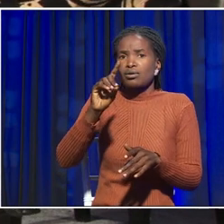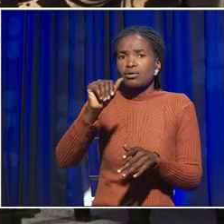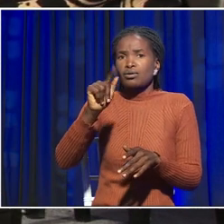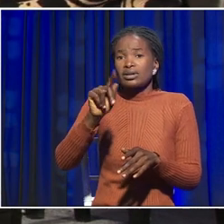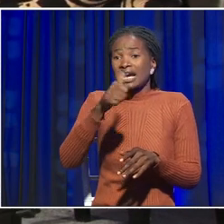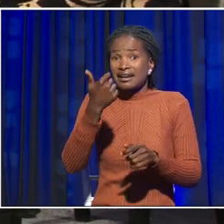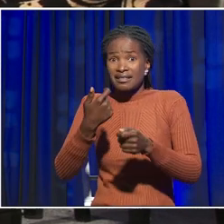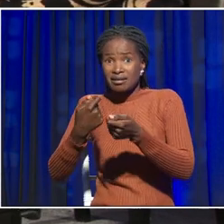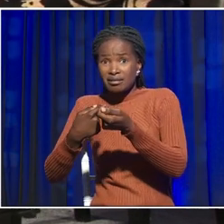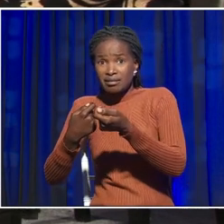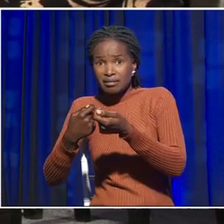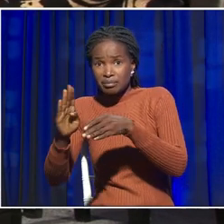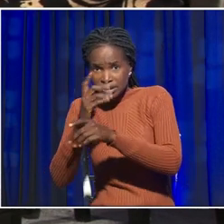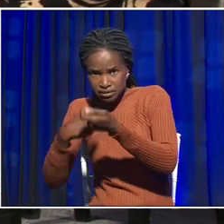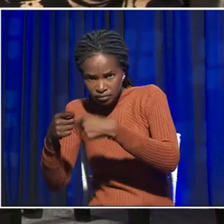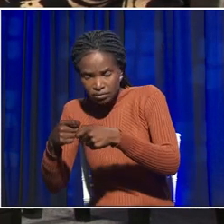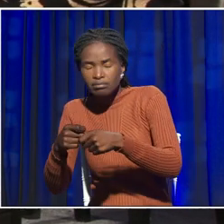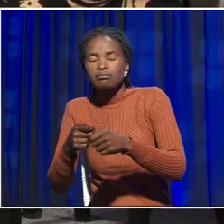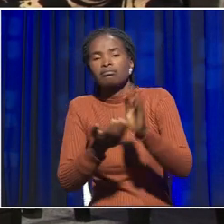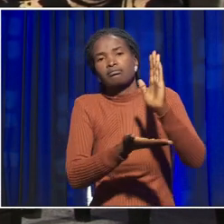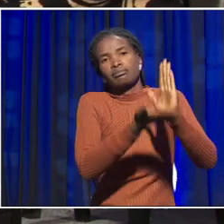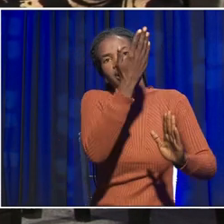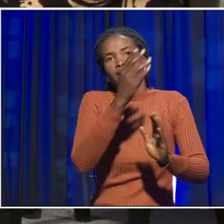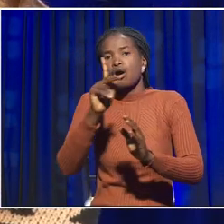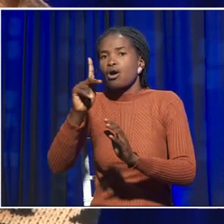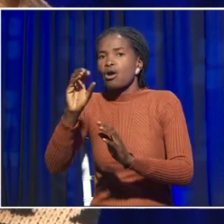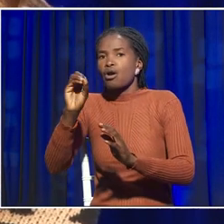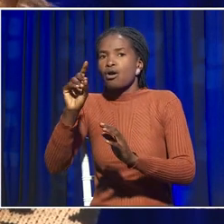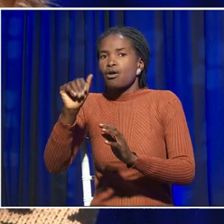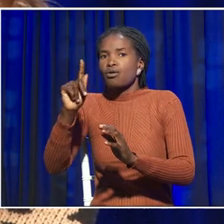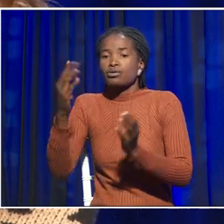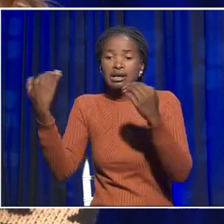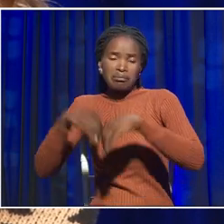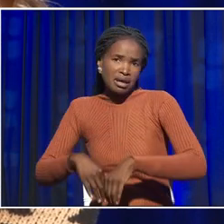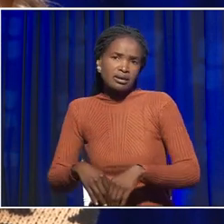The other thing that they did is that they, and not everybody knows this, but they bought